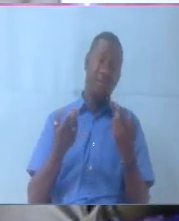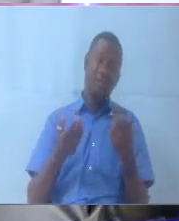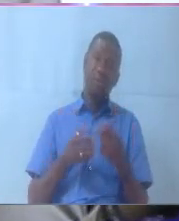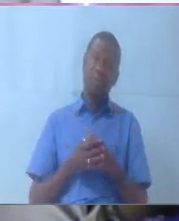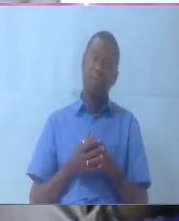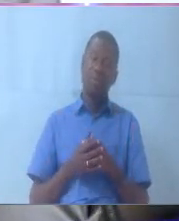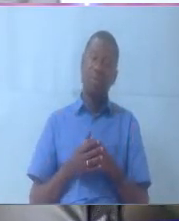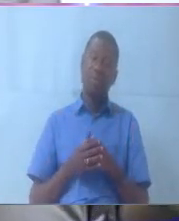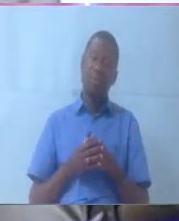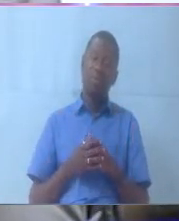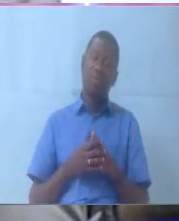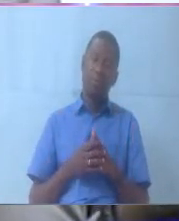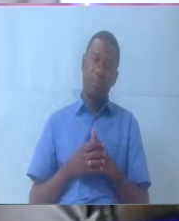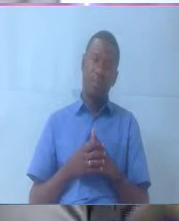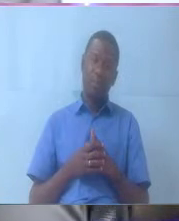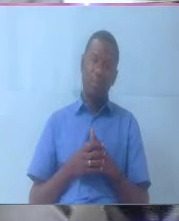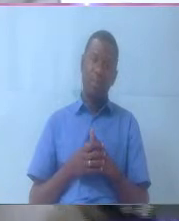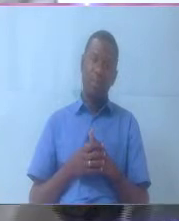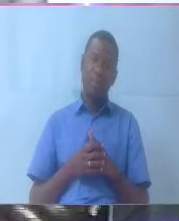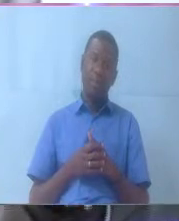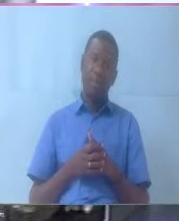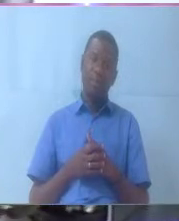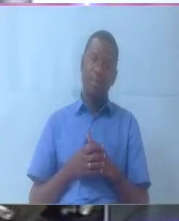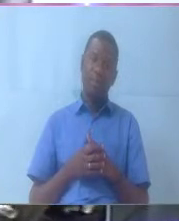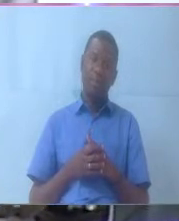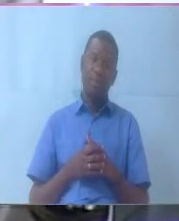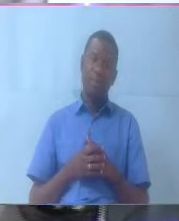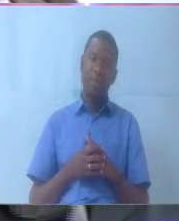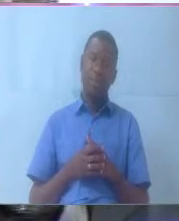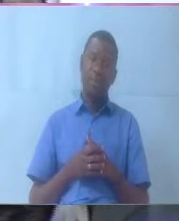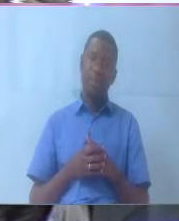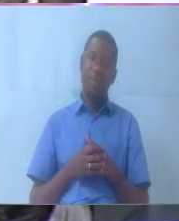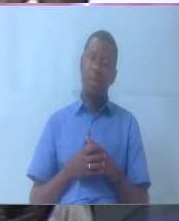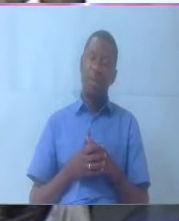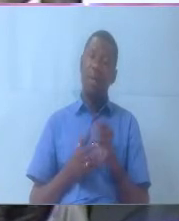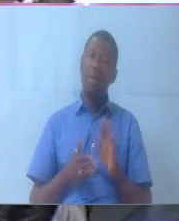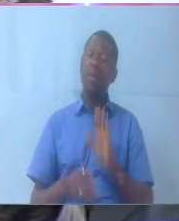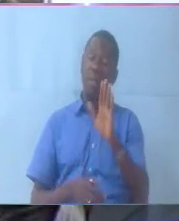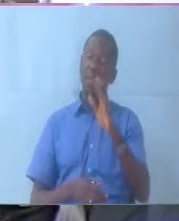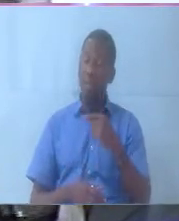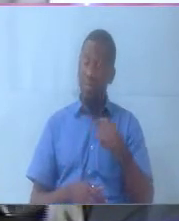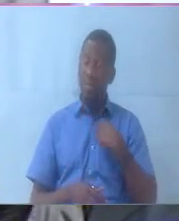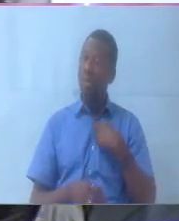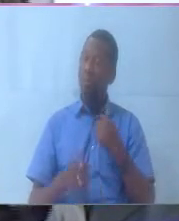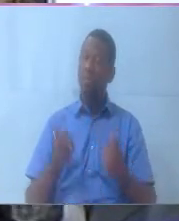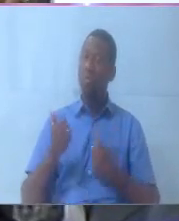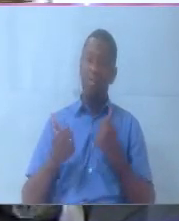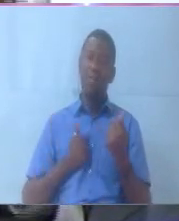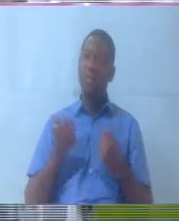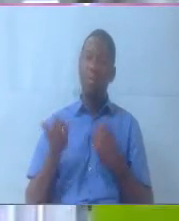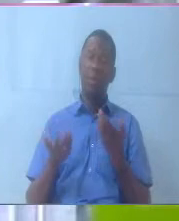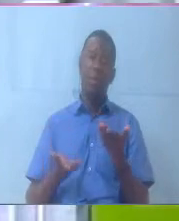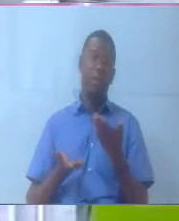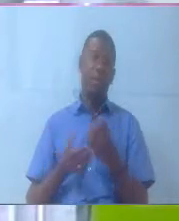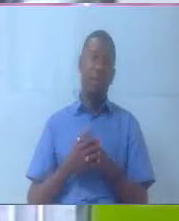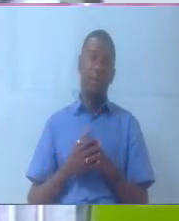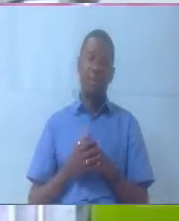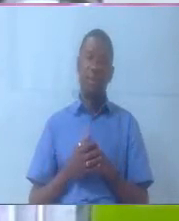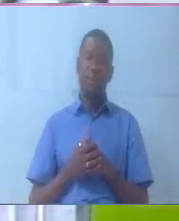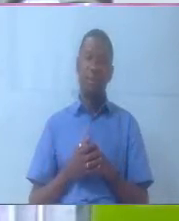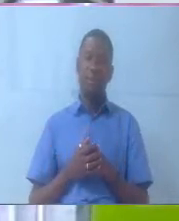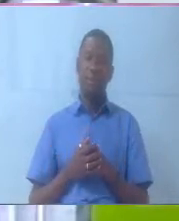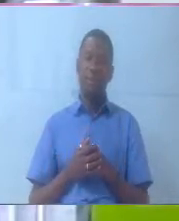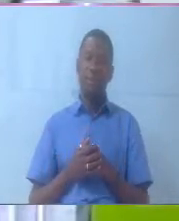kuki nya ke baloti. The baton fall on my head. We would come to that. Exactly, we will come to